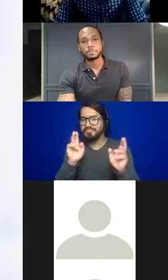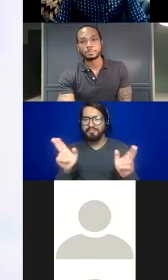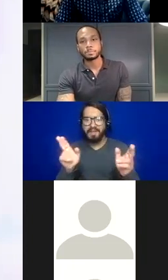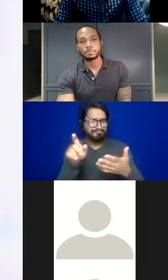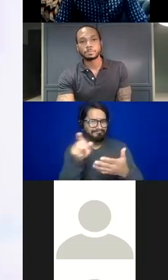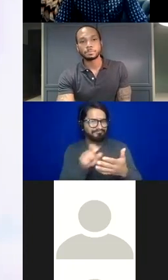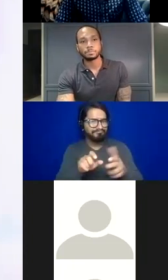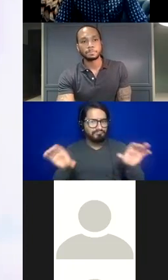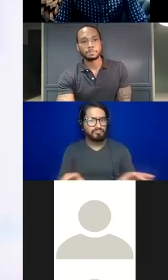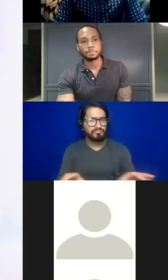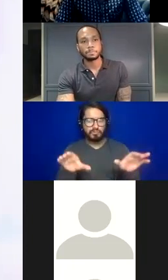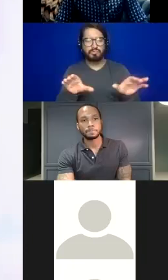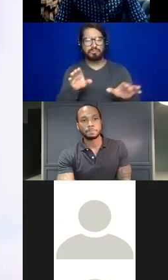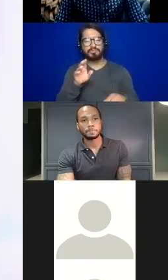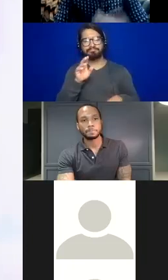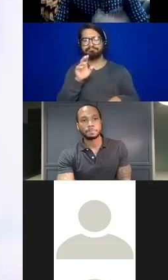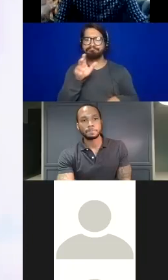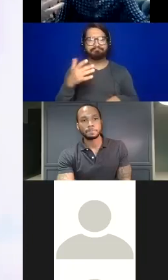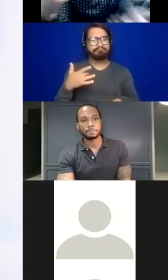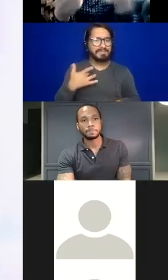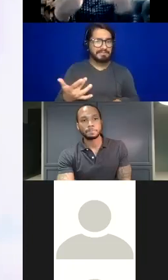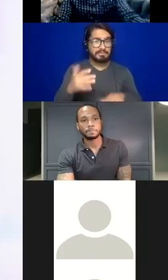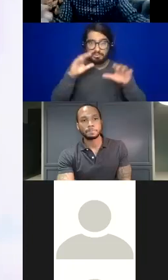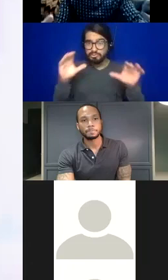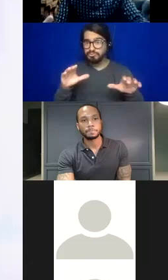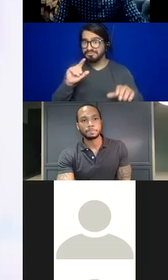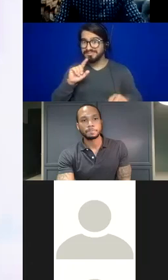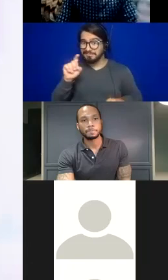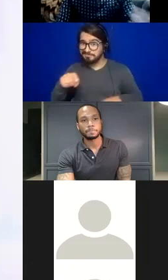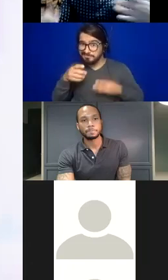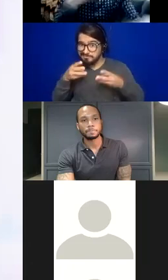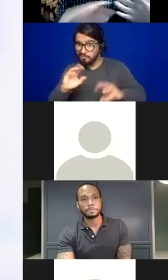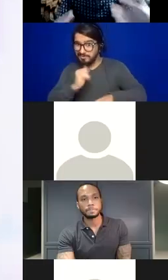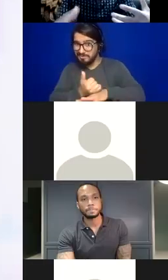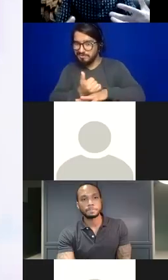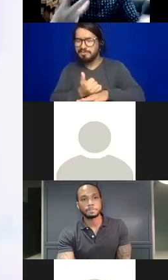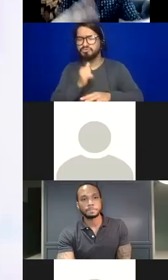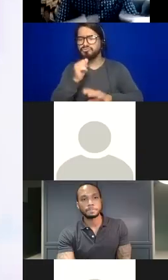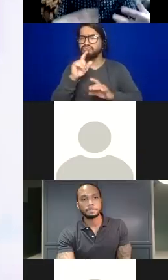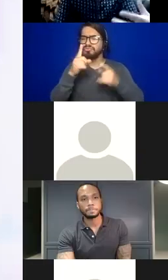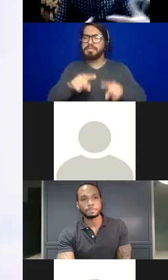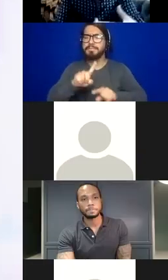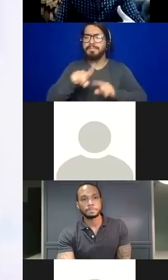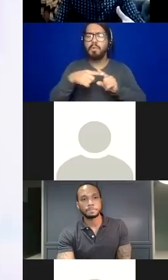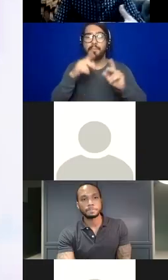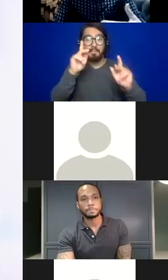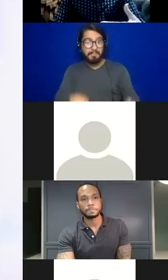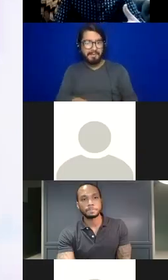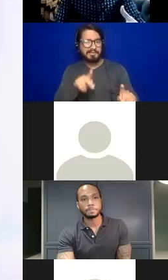of this is typically it's done, it doesn't have to be this way, but typically it's done once someone is already presenting as